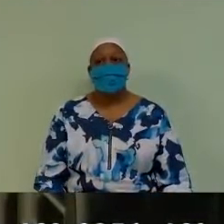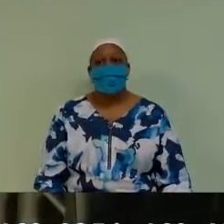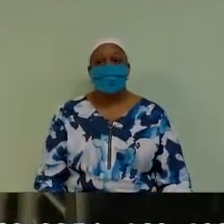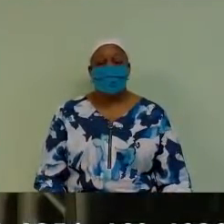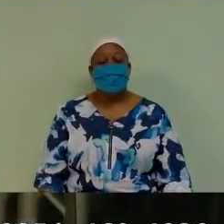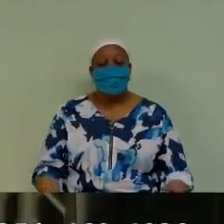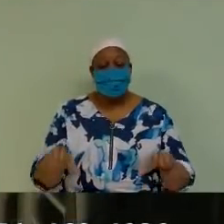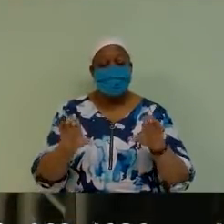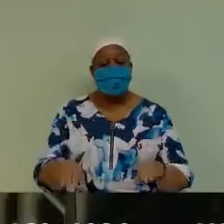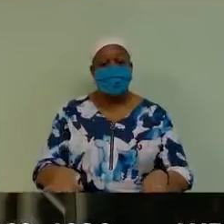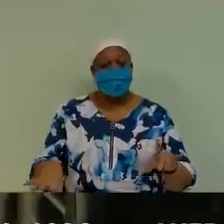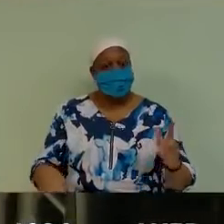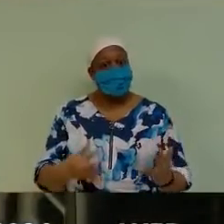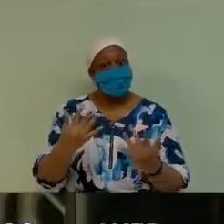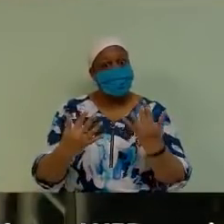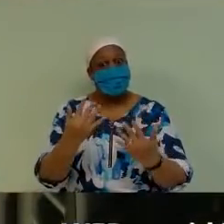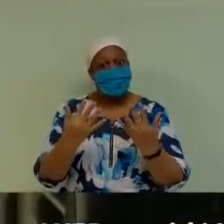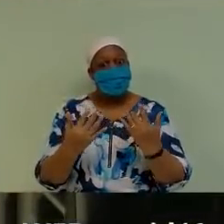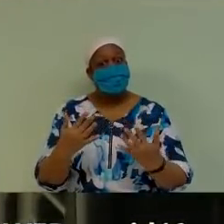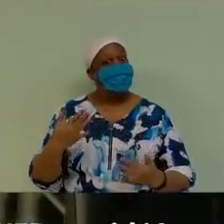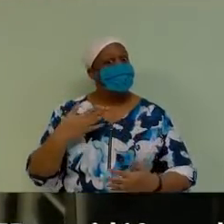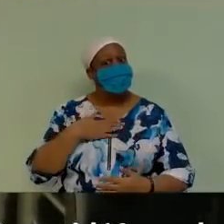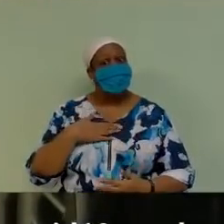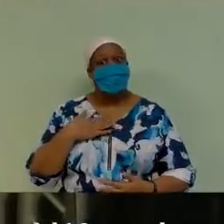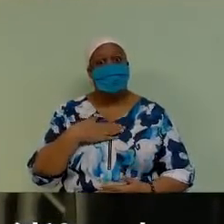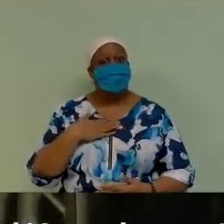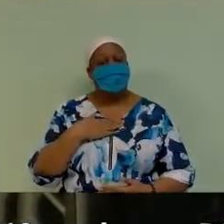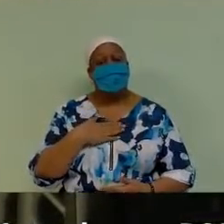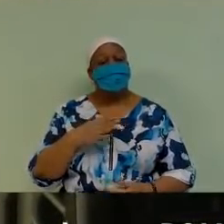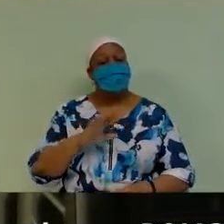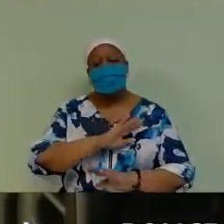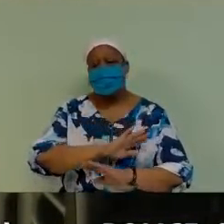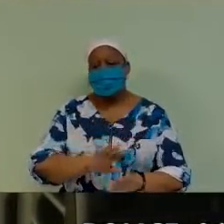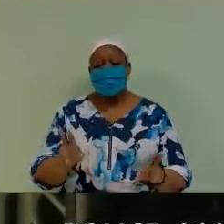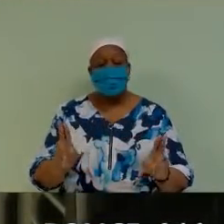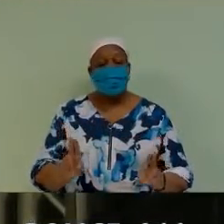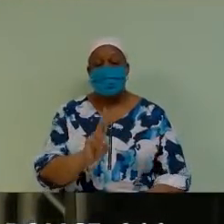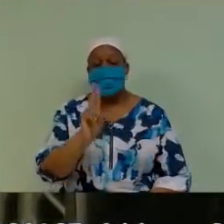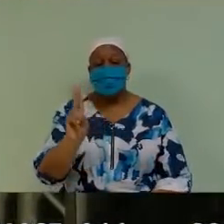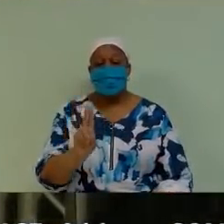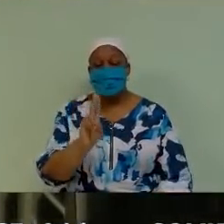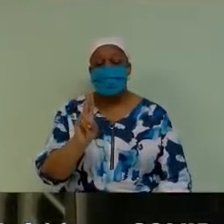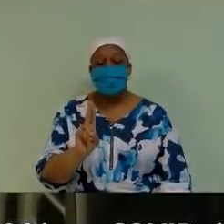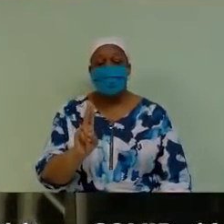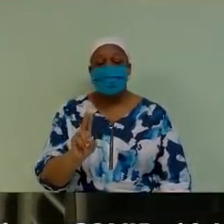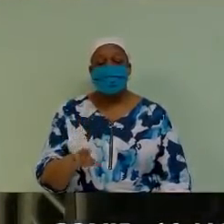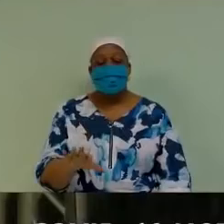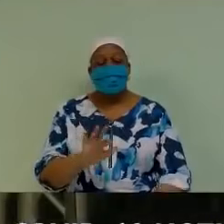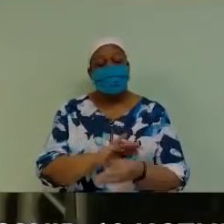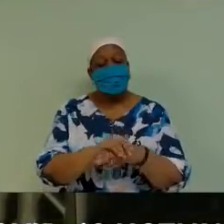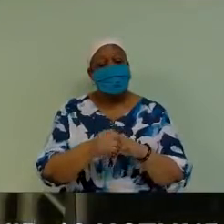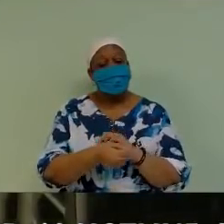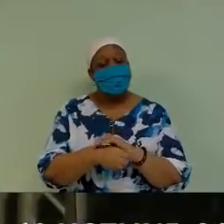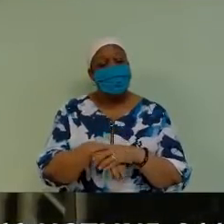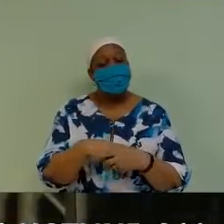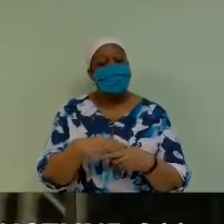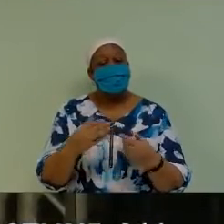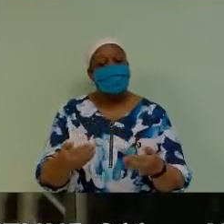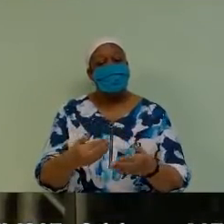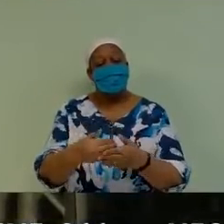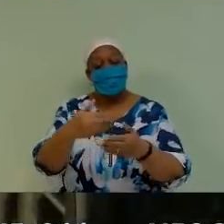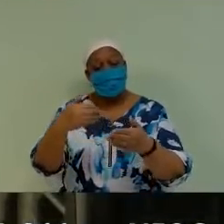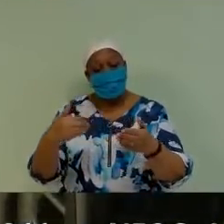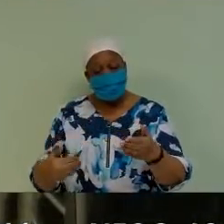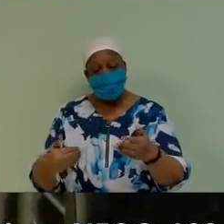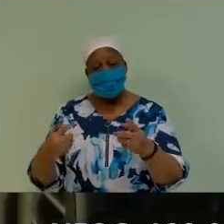be flammable. Please, please do not use alcohol-based hand sanitizer just before